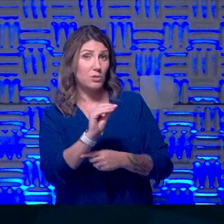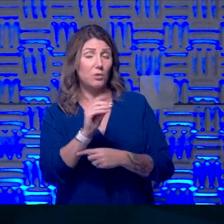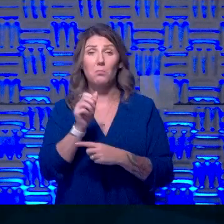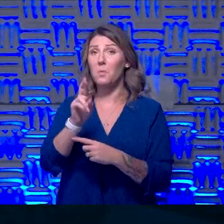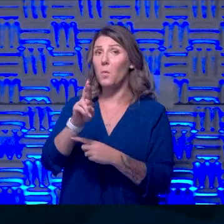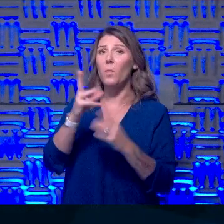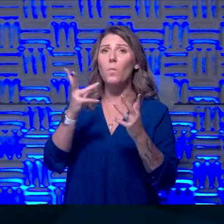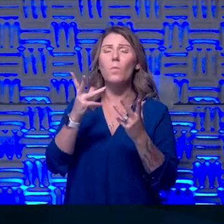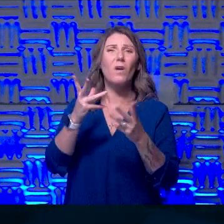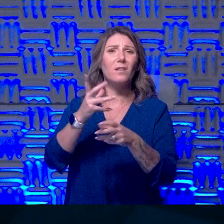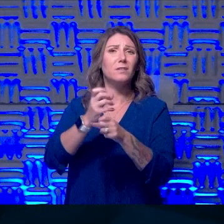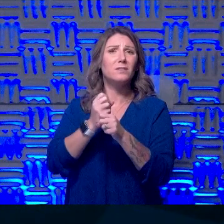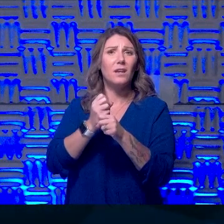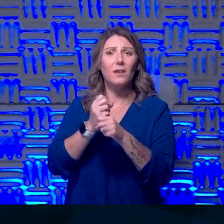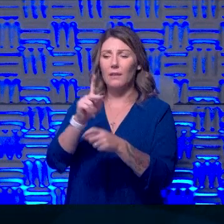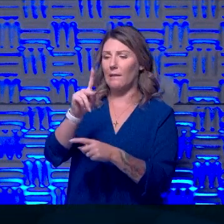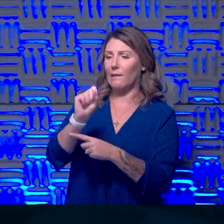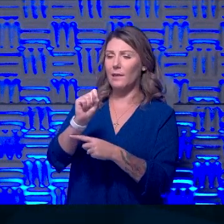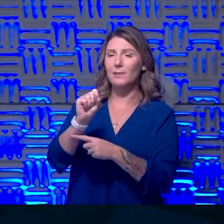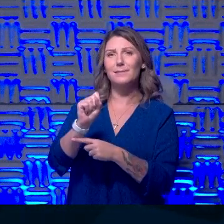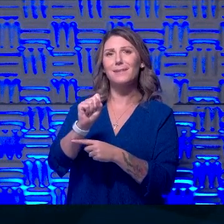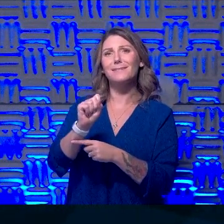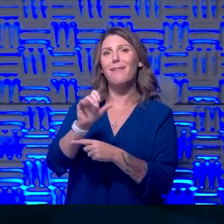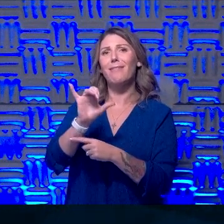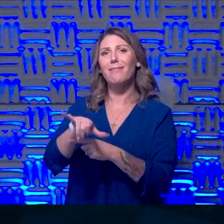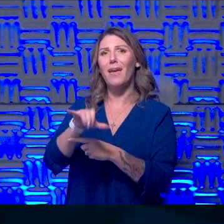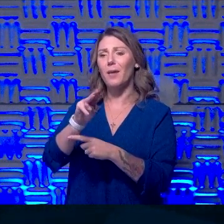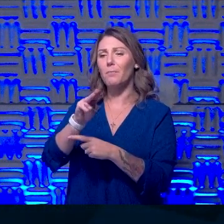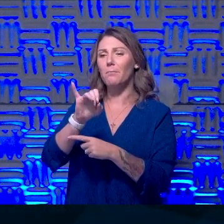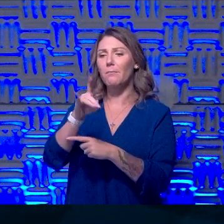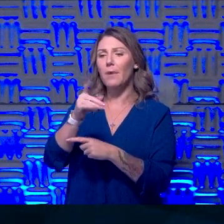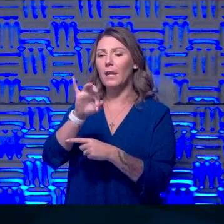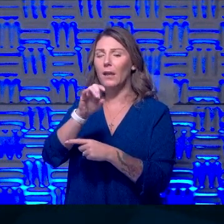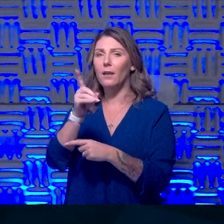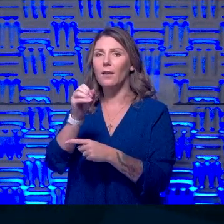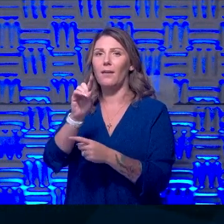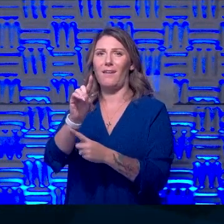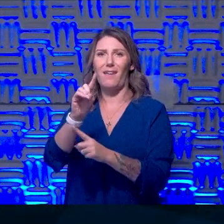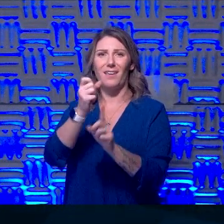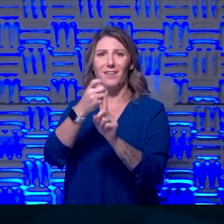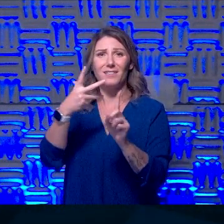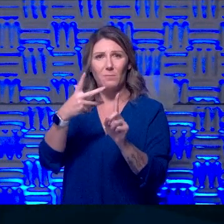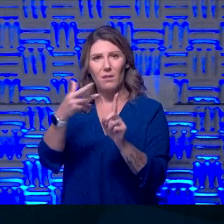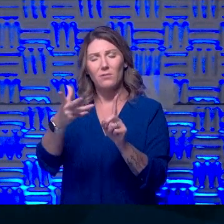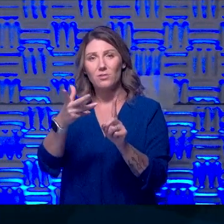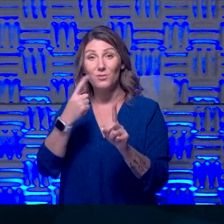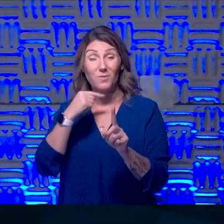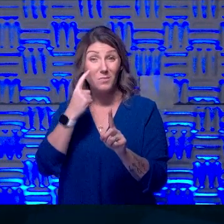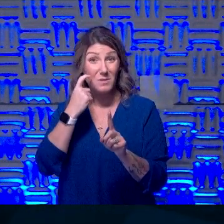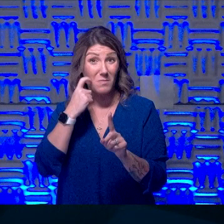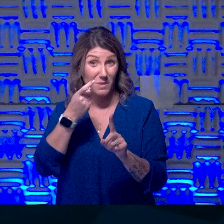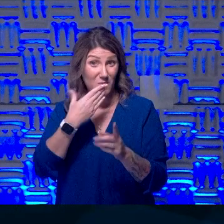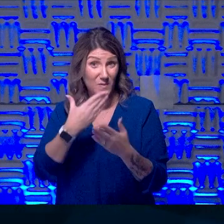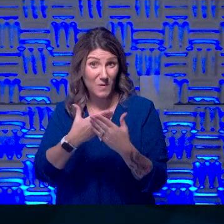Or what will it take to try and get Kansas Medicaid expansion passed? And I'm going to suspect you're going to think it's a good thing.